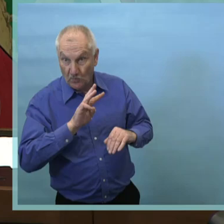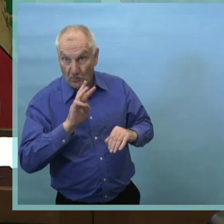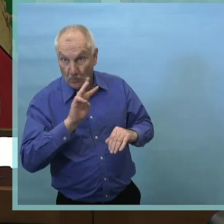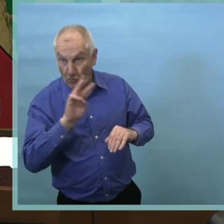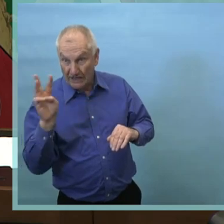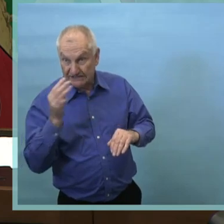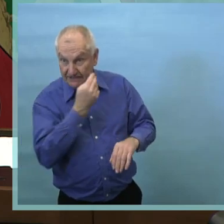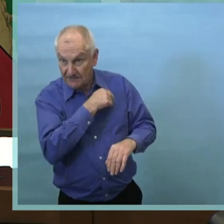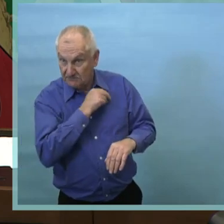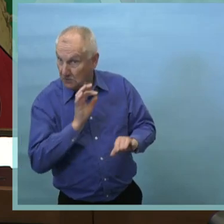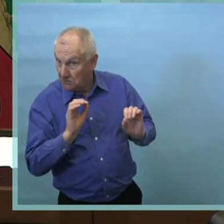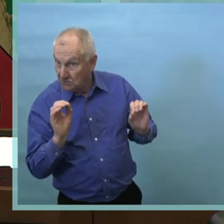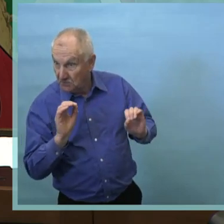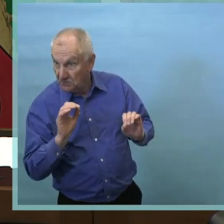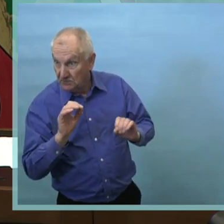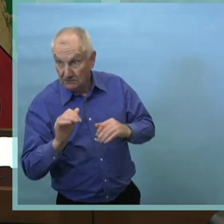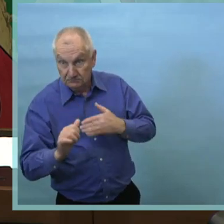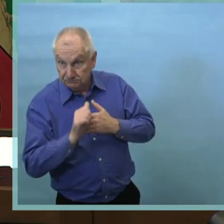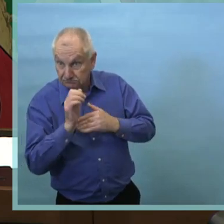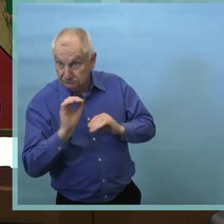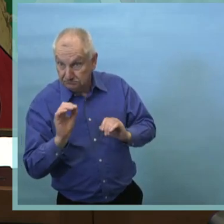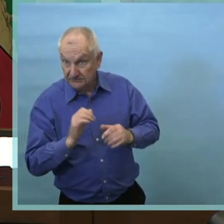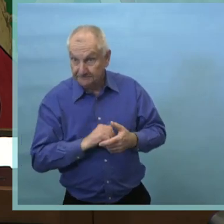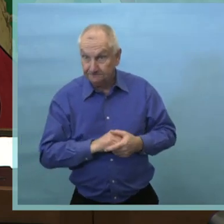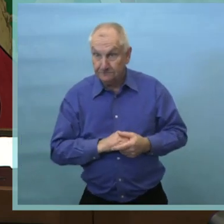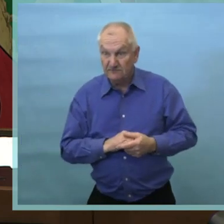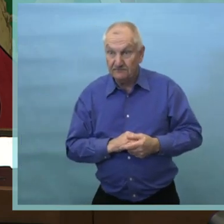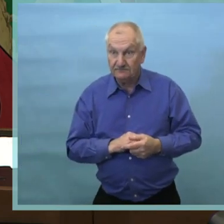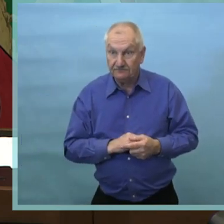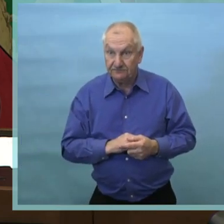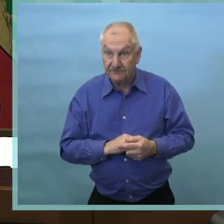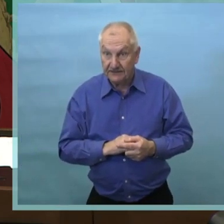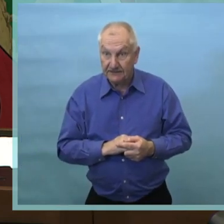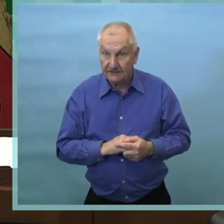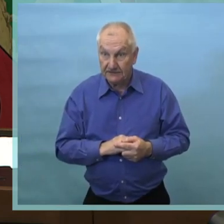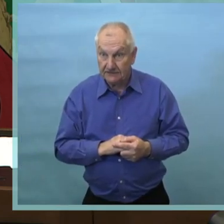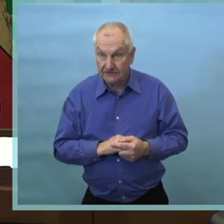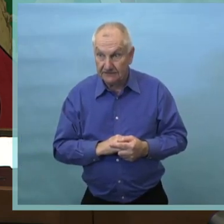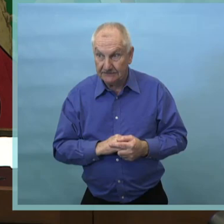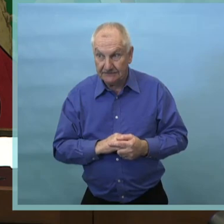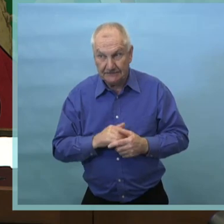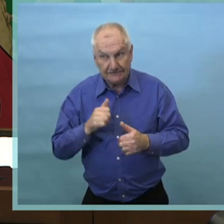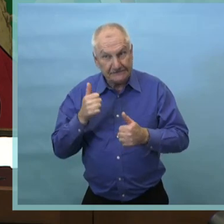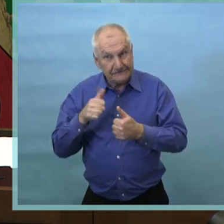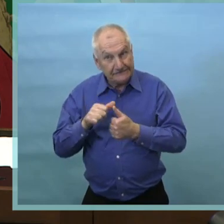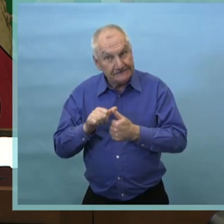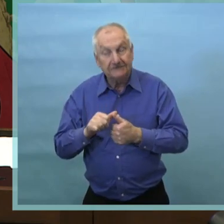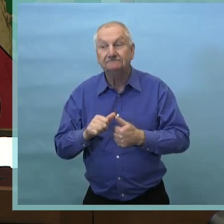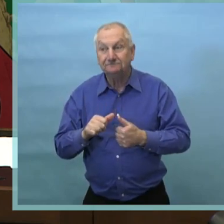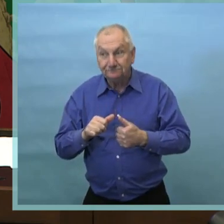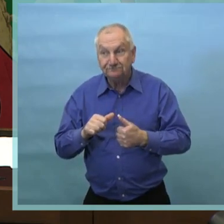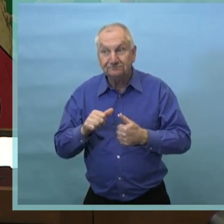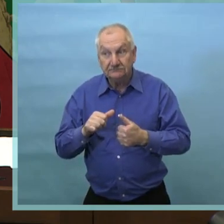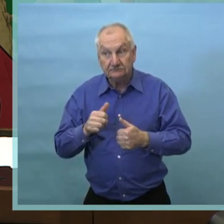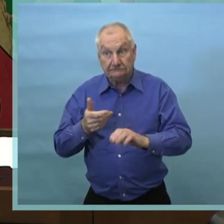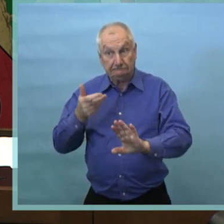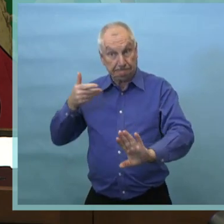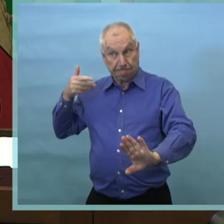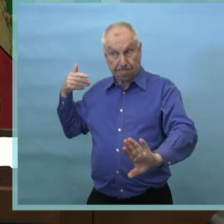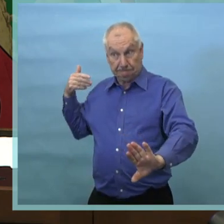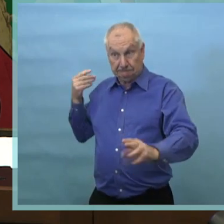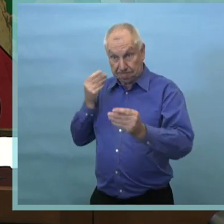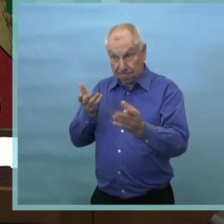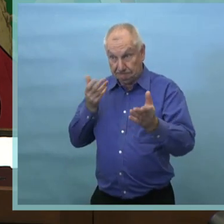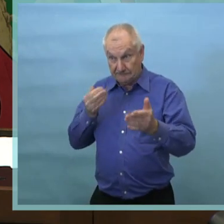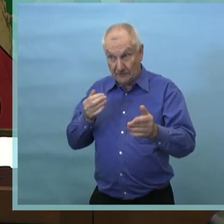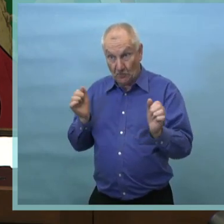Well, from previous reports, you would remember that we had a very dry winter after